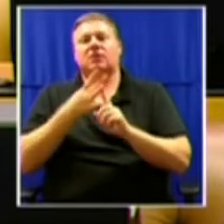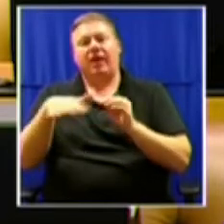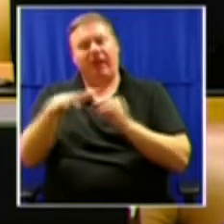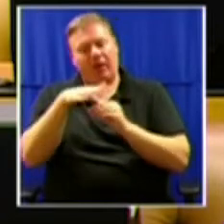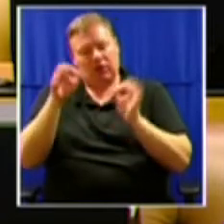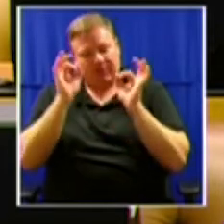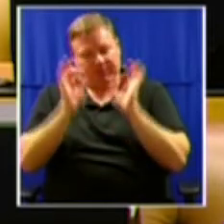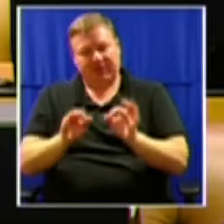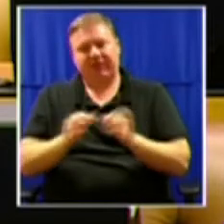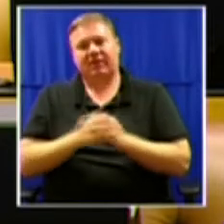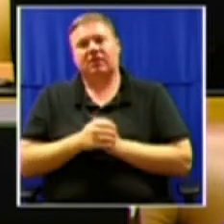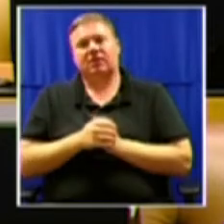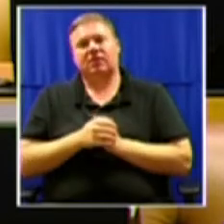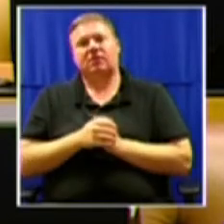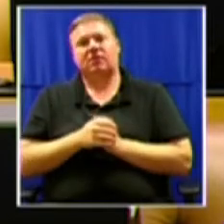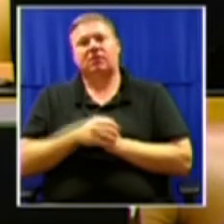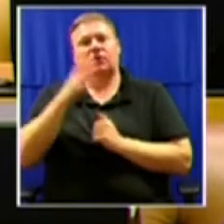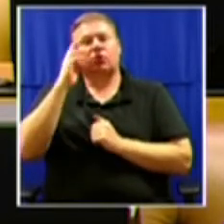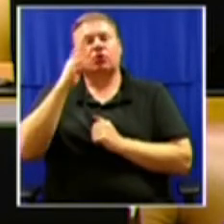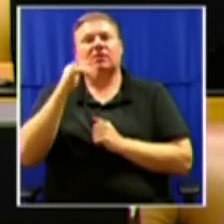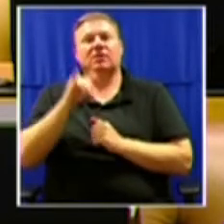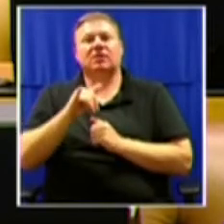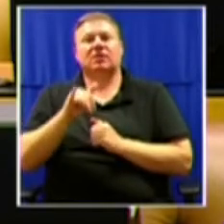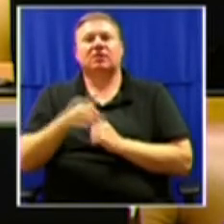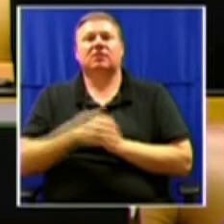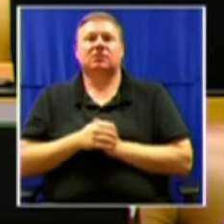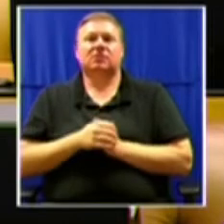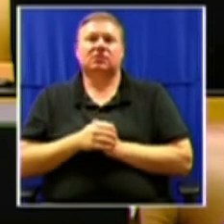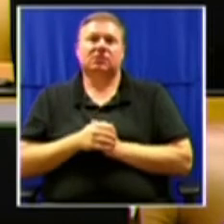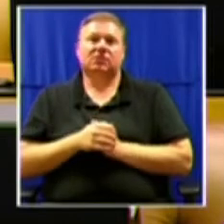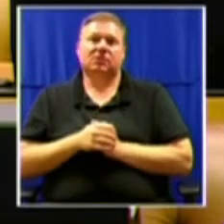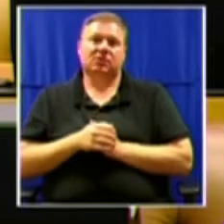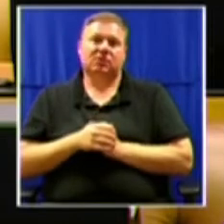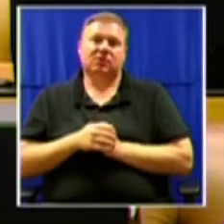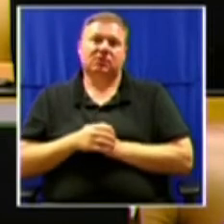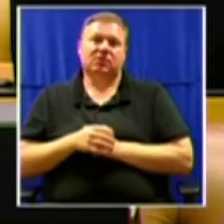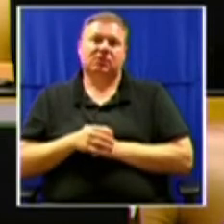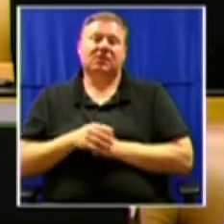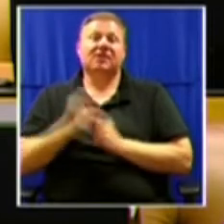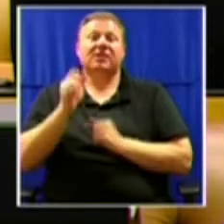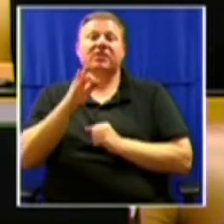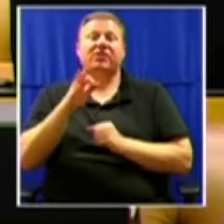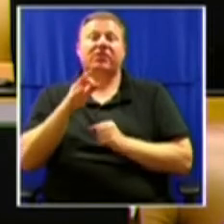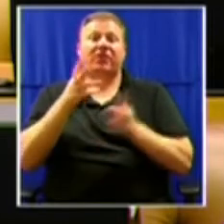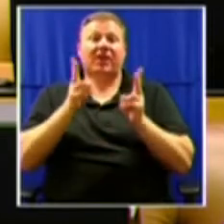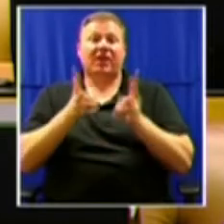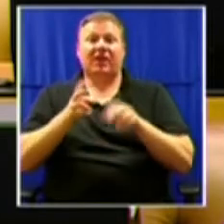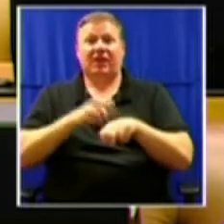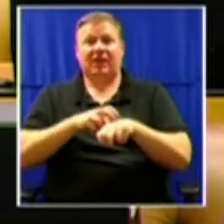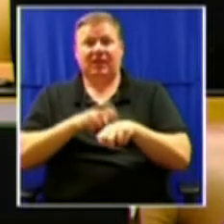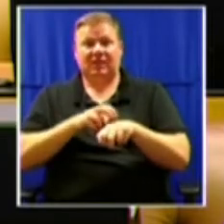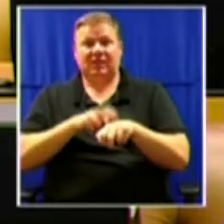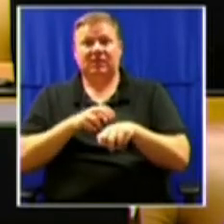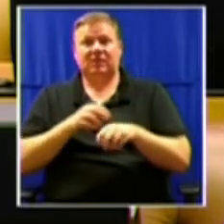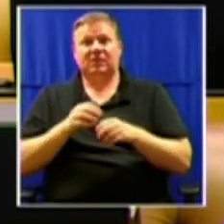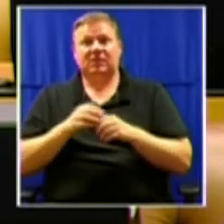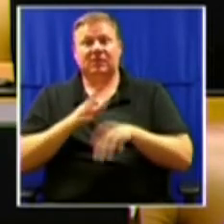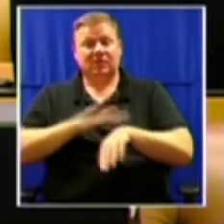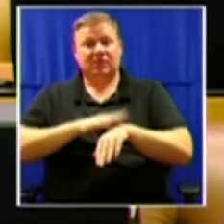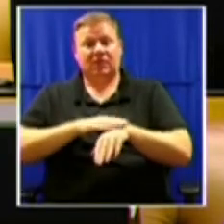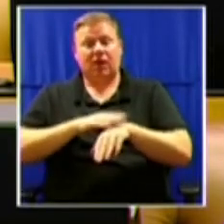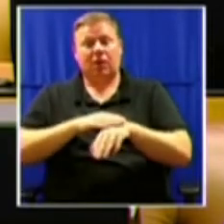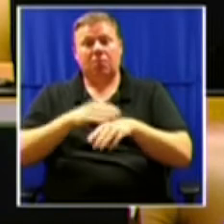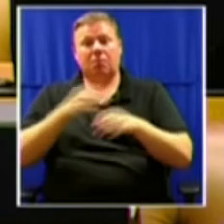and a very specific reason for that to happen. If then there is a need and that specific period expires, we'll